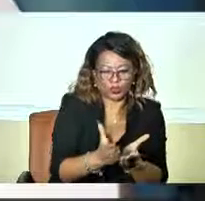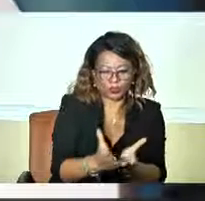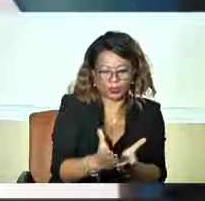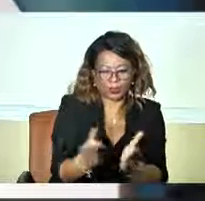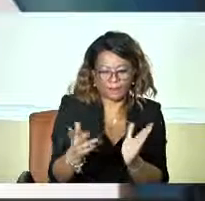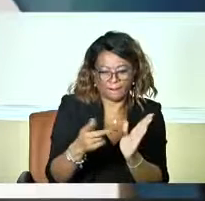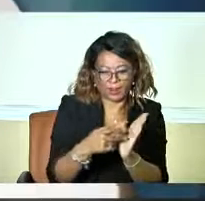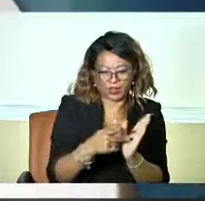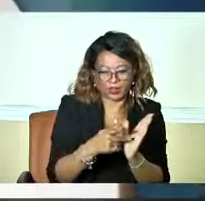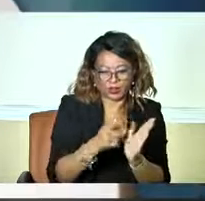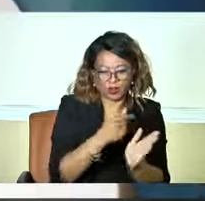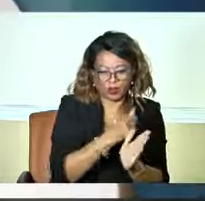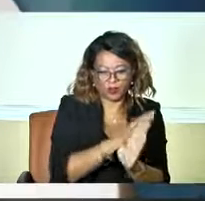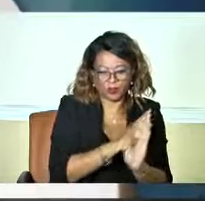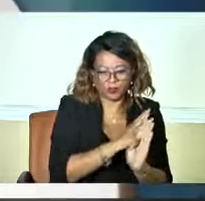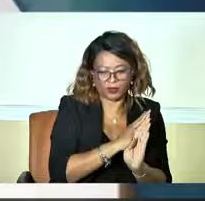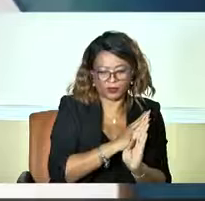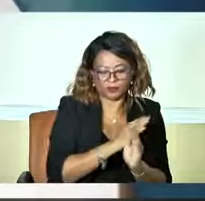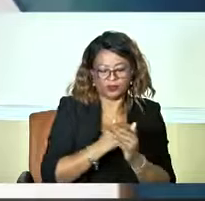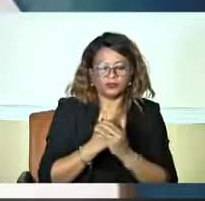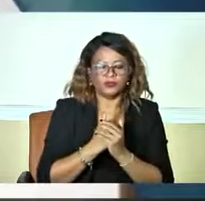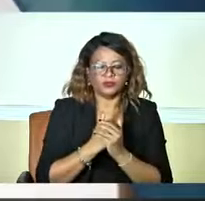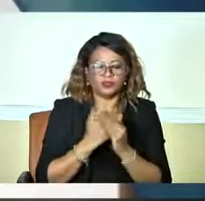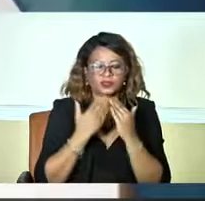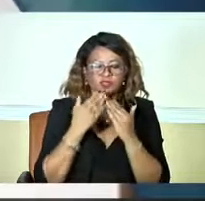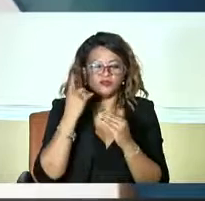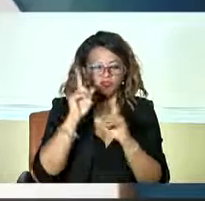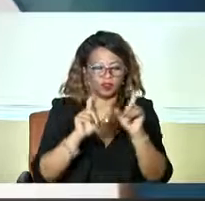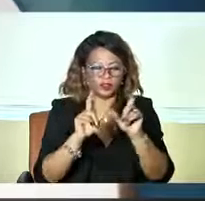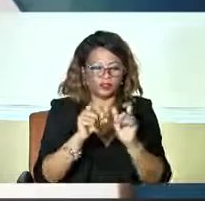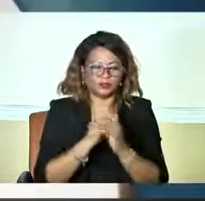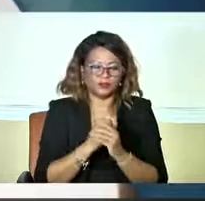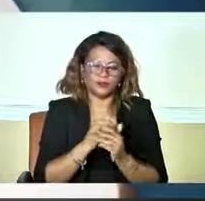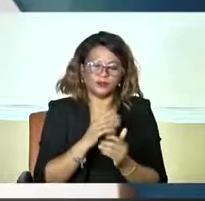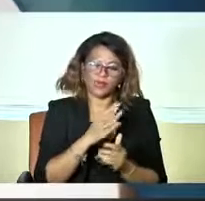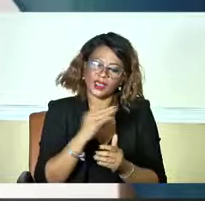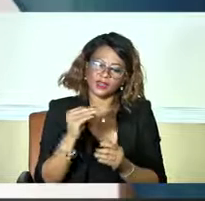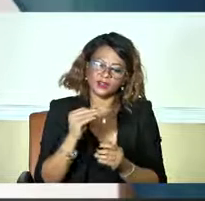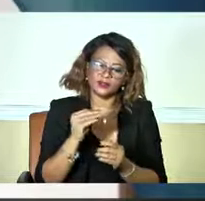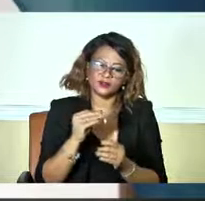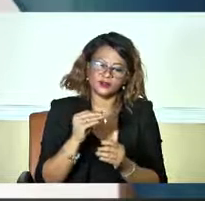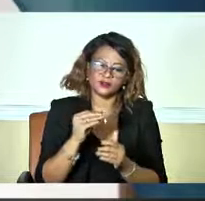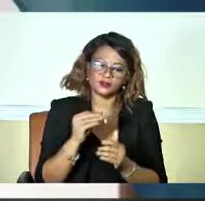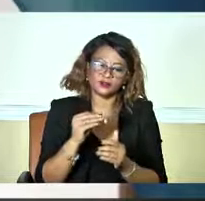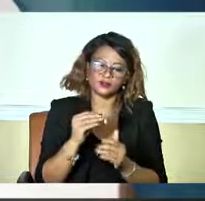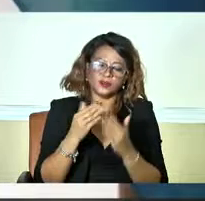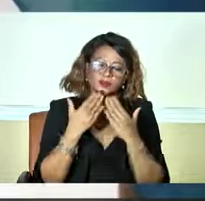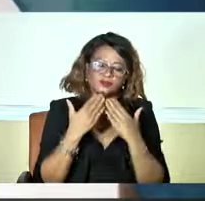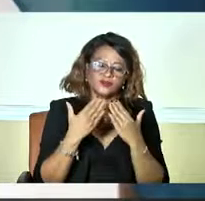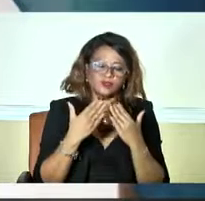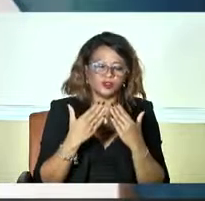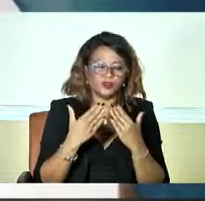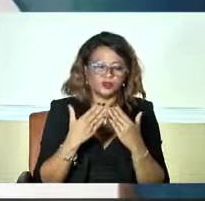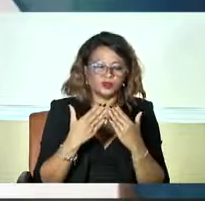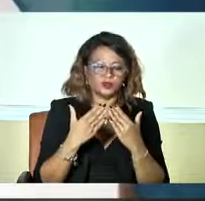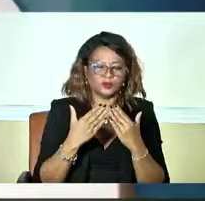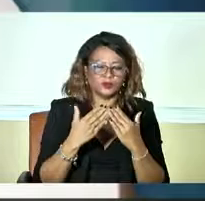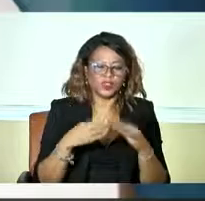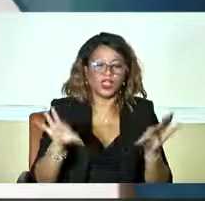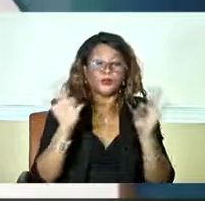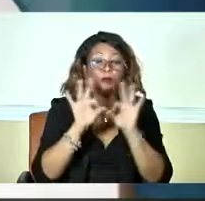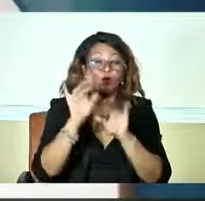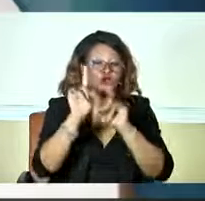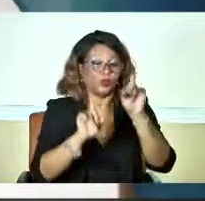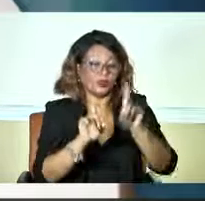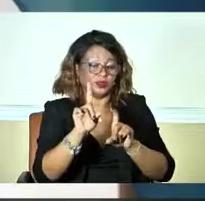Hi, Karen. Thank you for your question. And it is, again, a very, very important